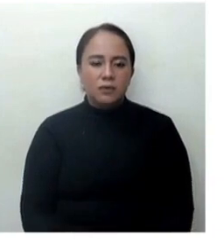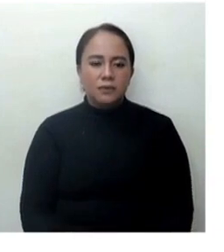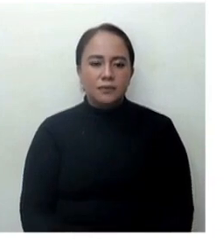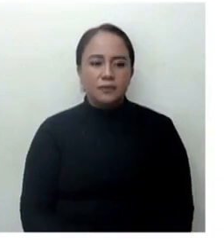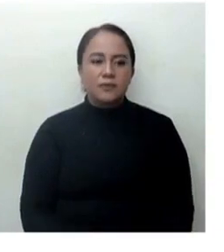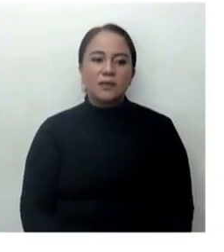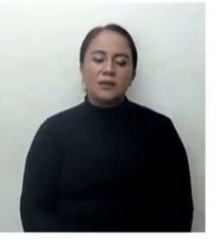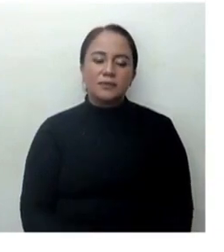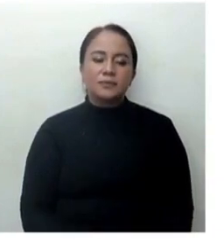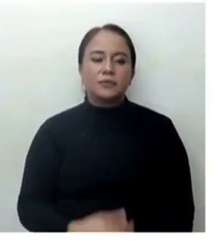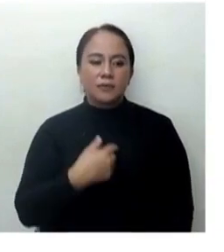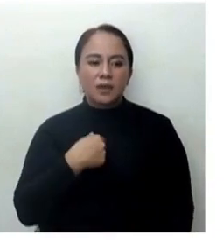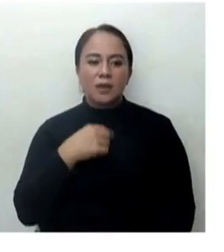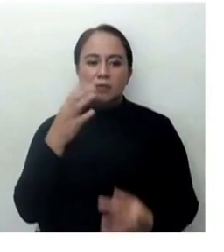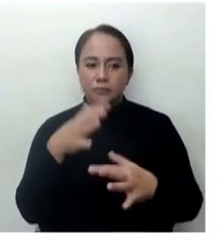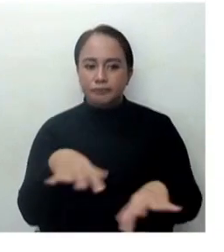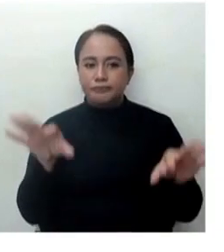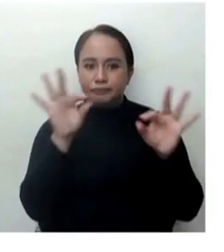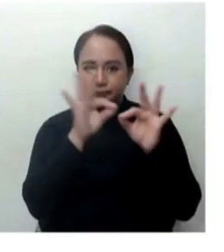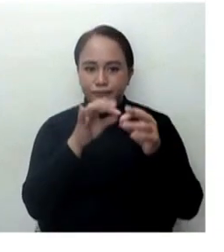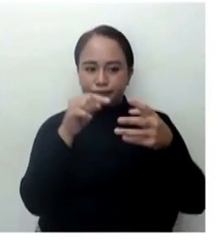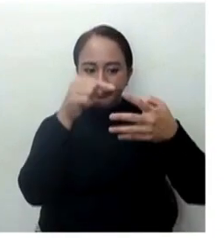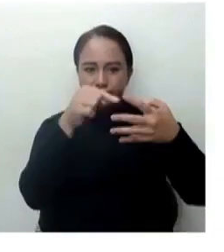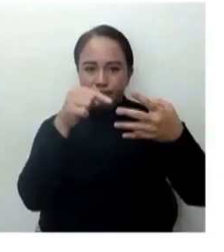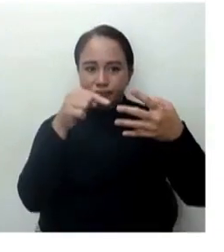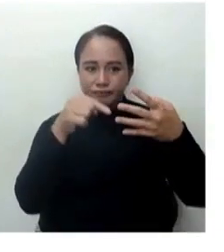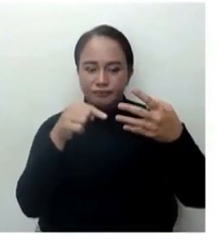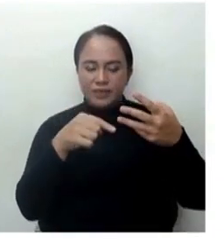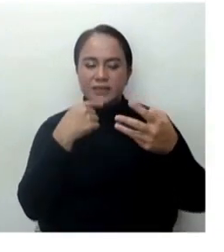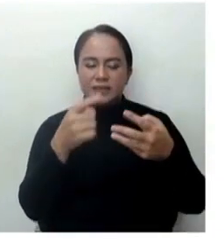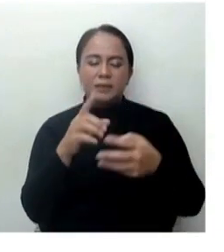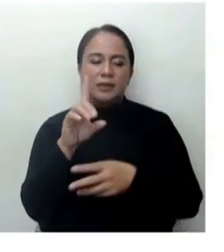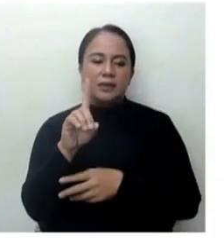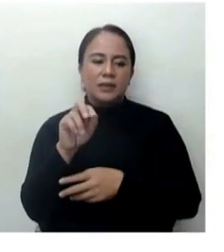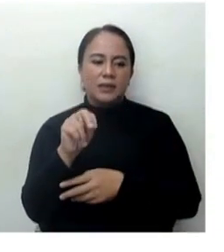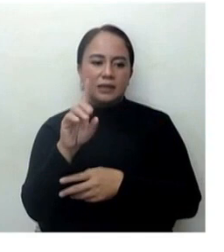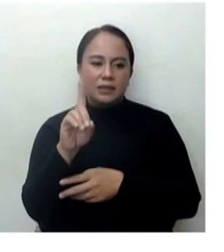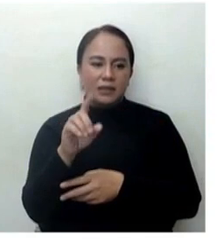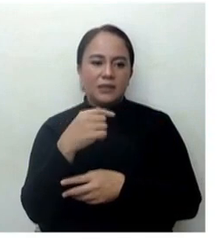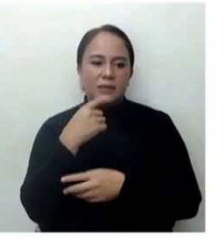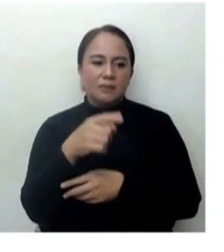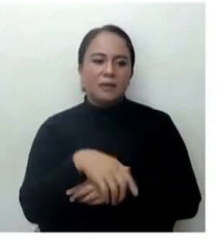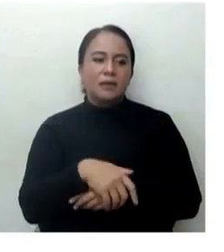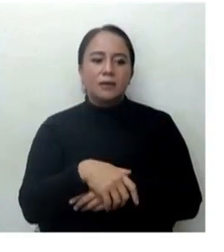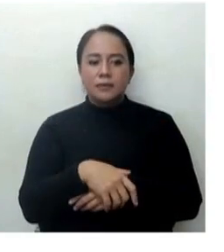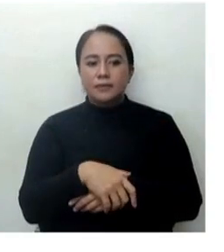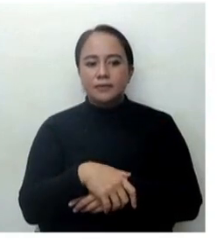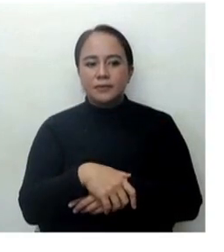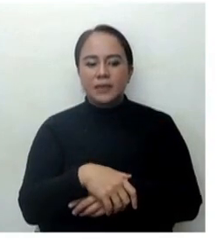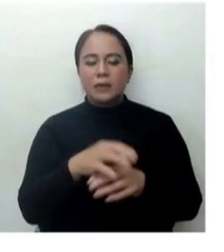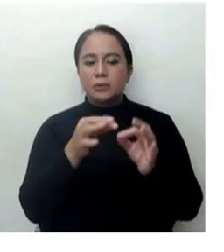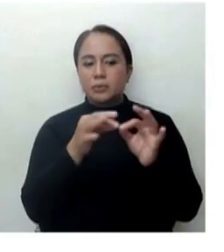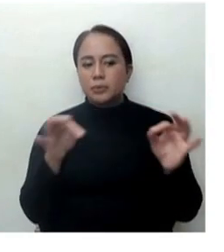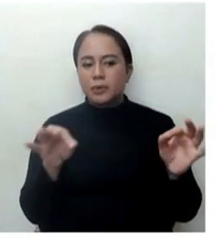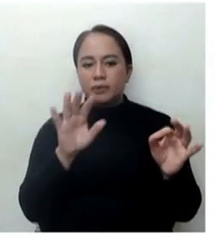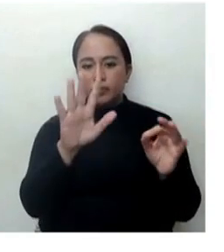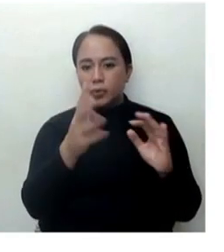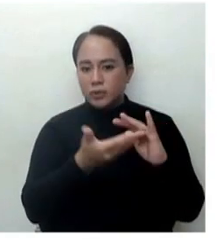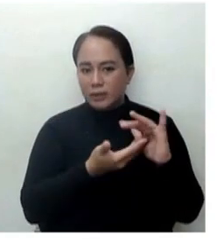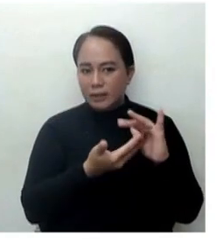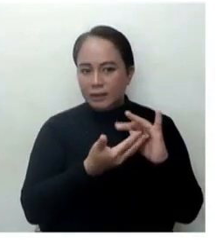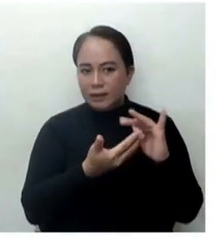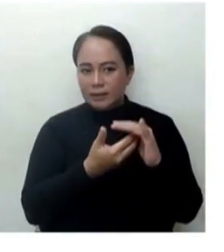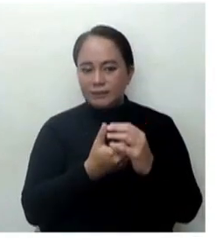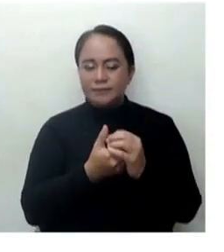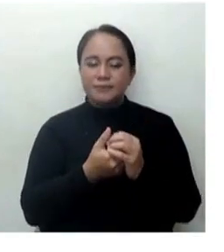some important salient points of the DND statement, the first of which saying the statement of your clients